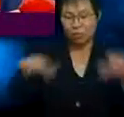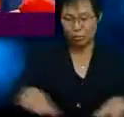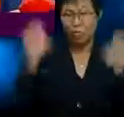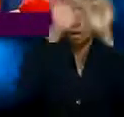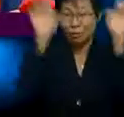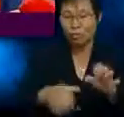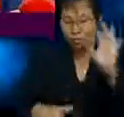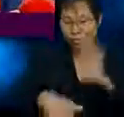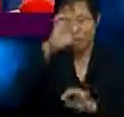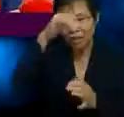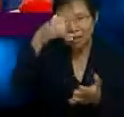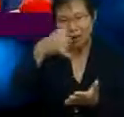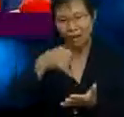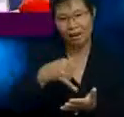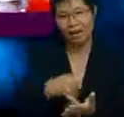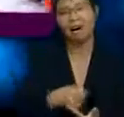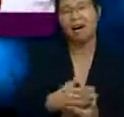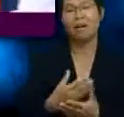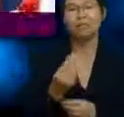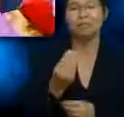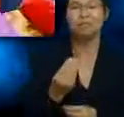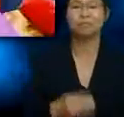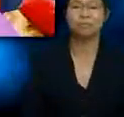find it out.